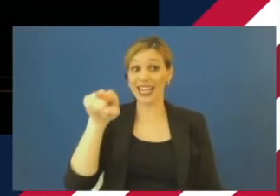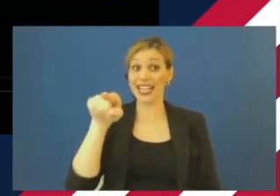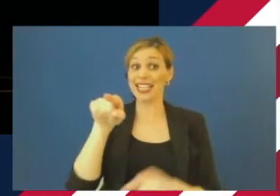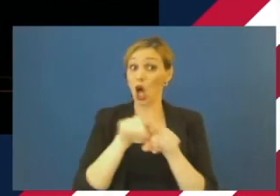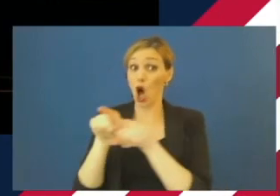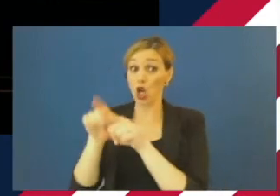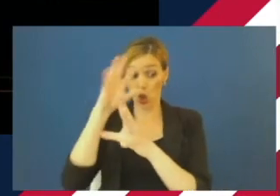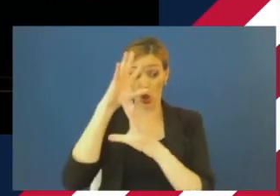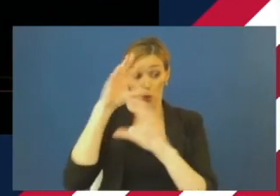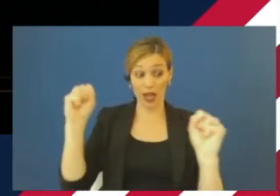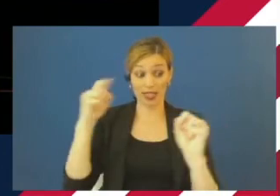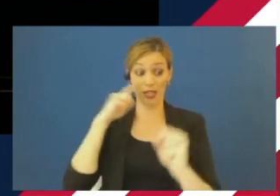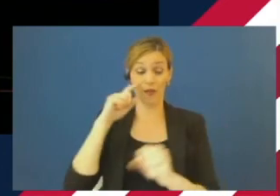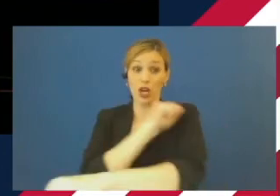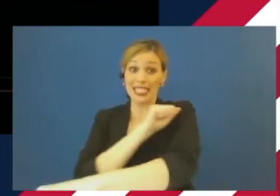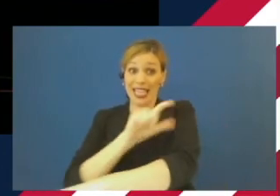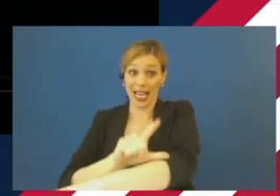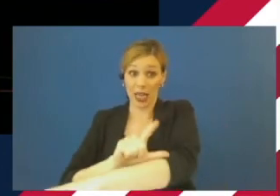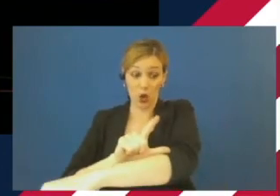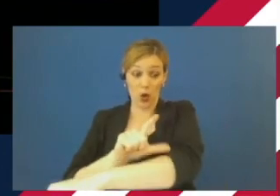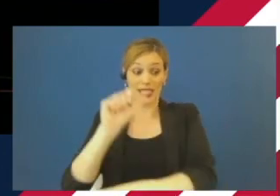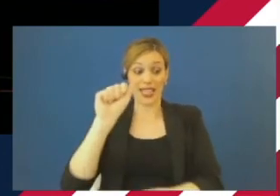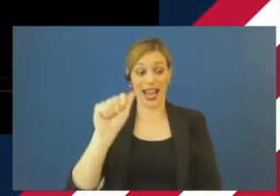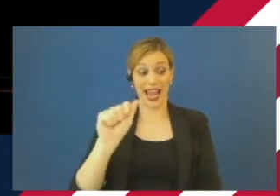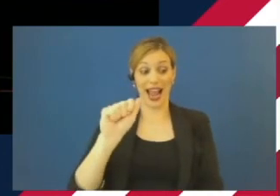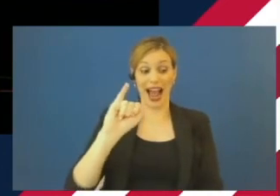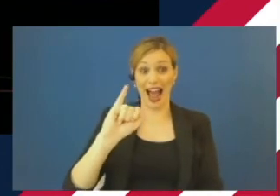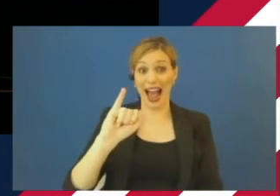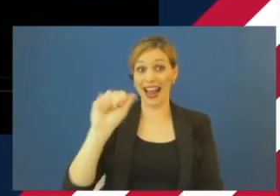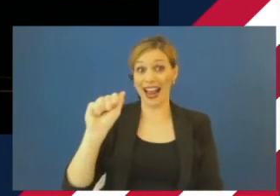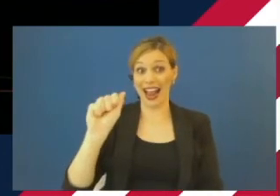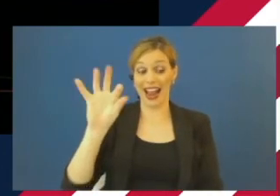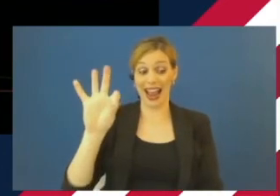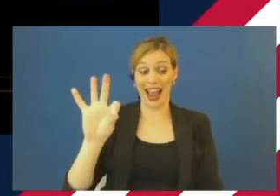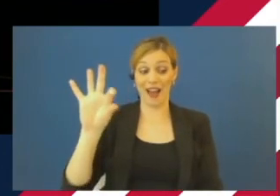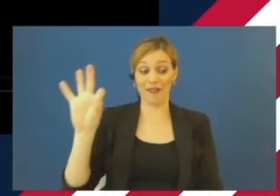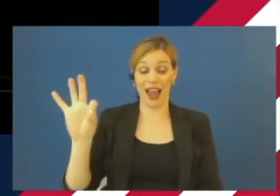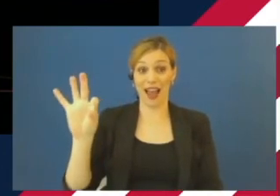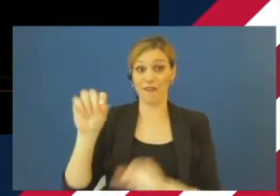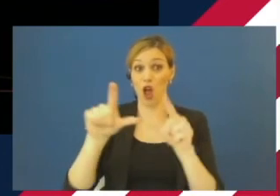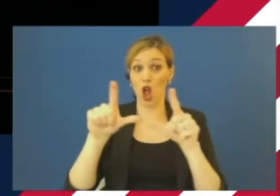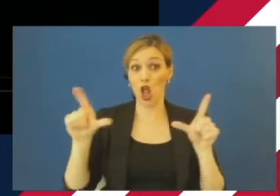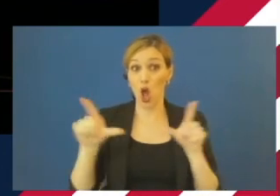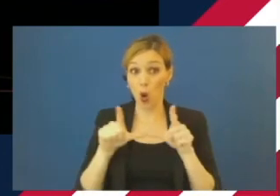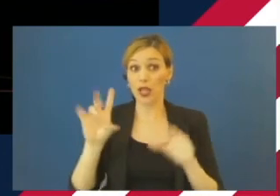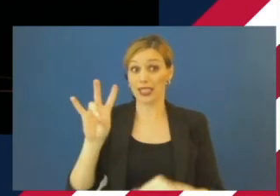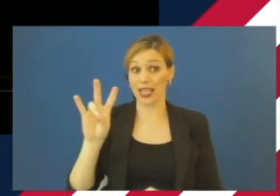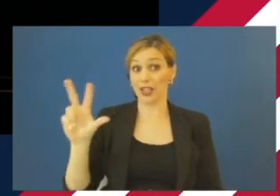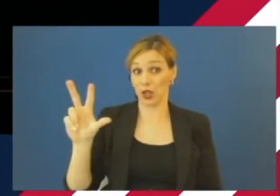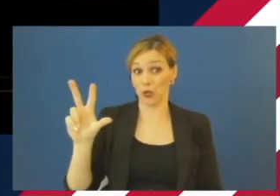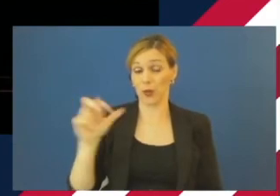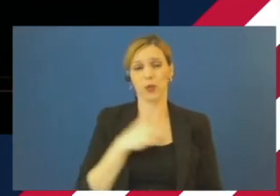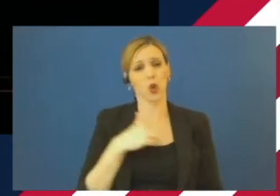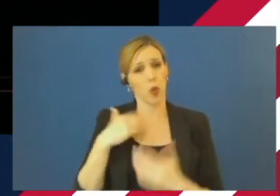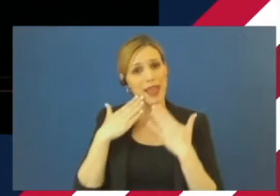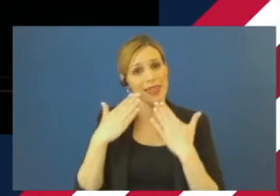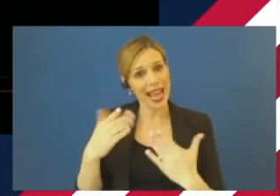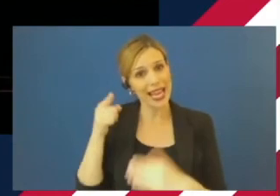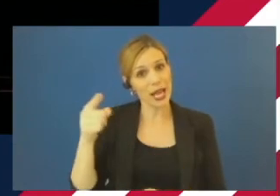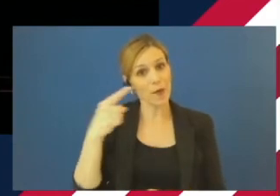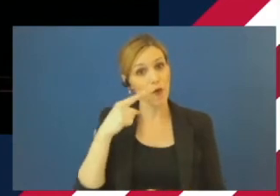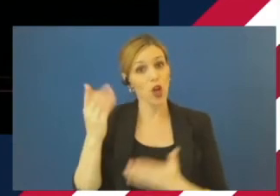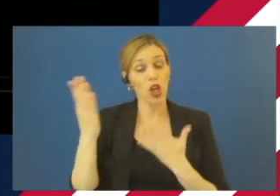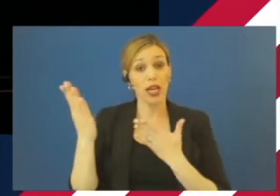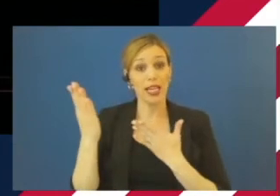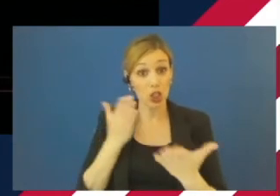Local 73. And we thank him for his service and the service of all of our